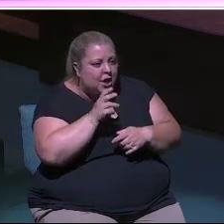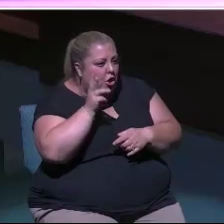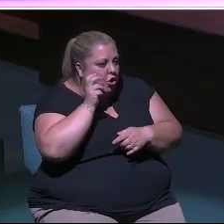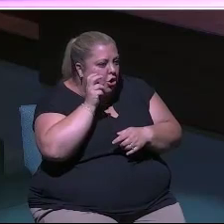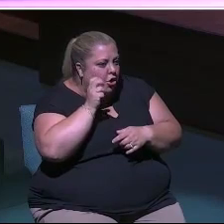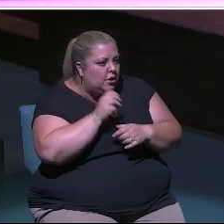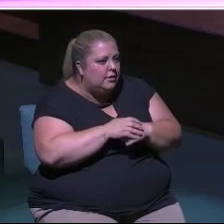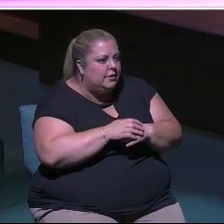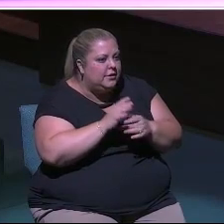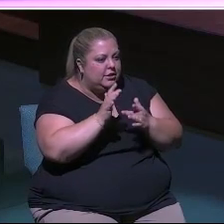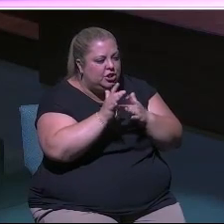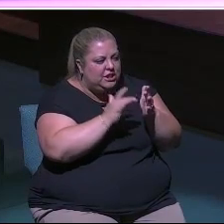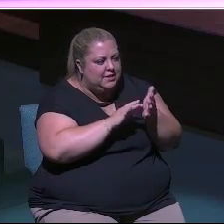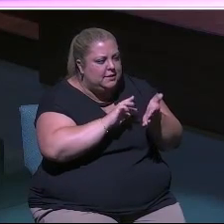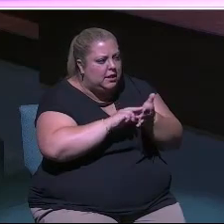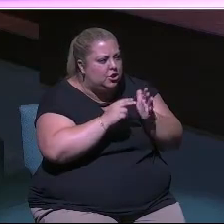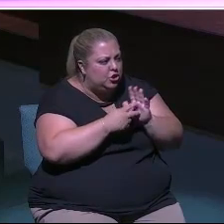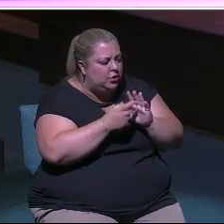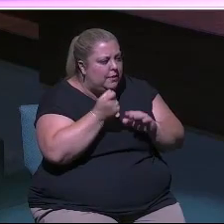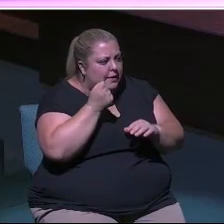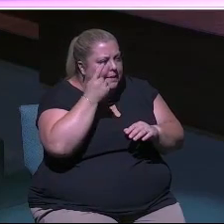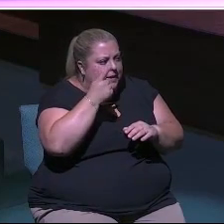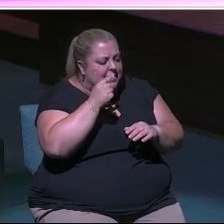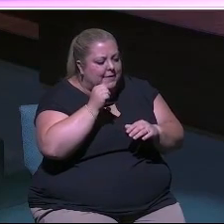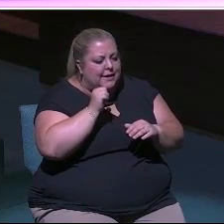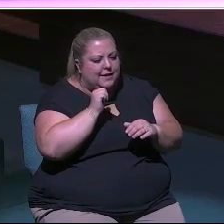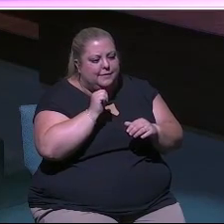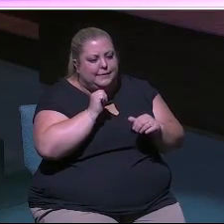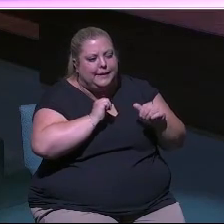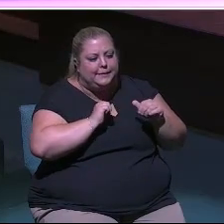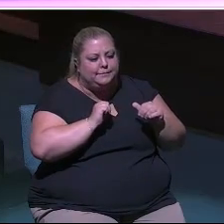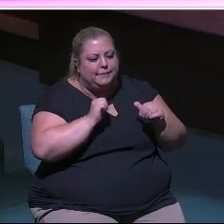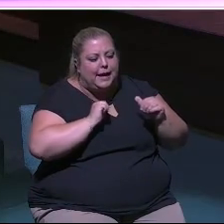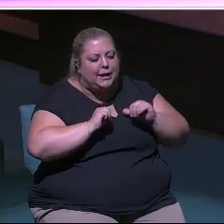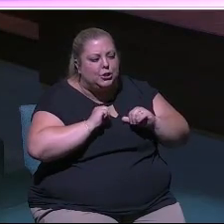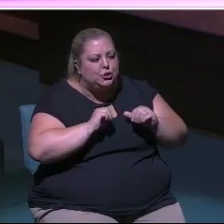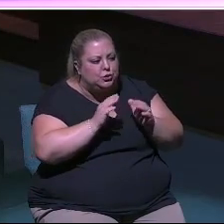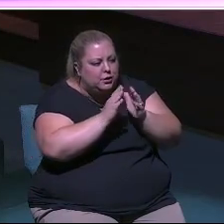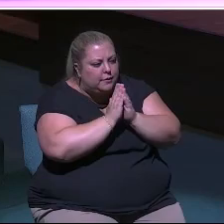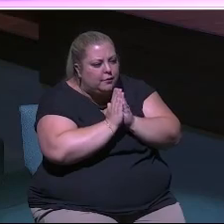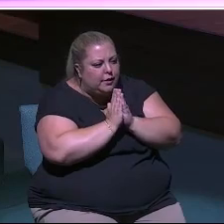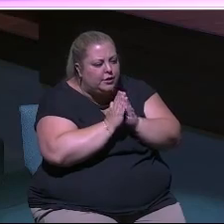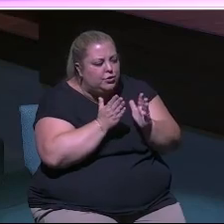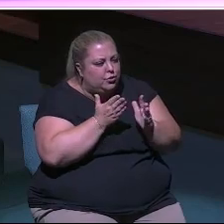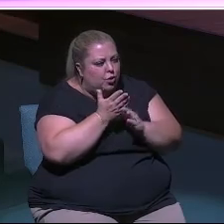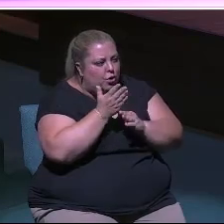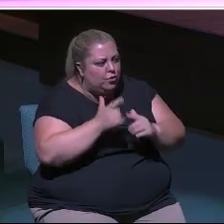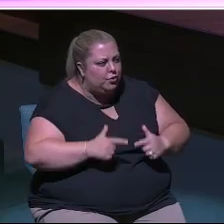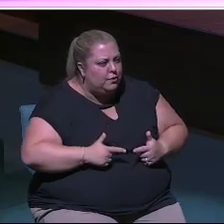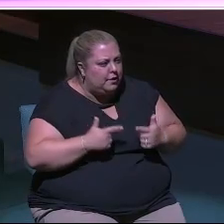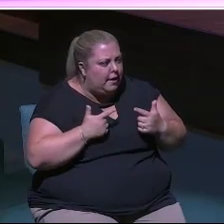understood what it means to be in an attitude of prayer as you go through life.